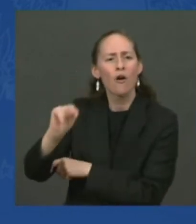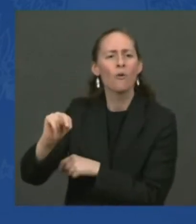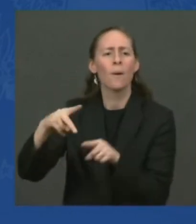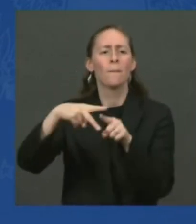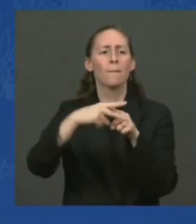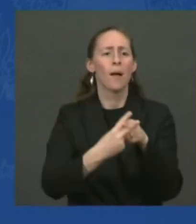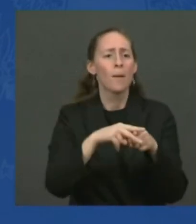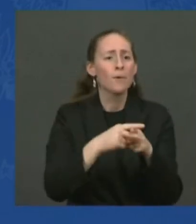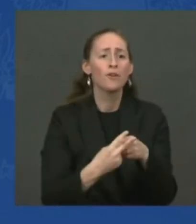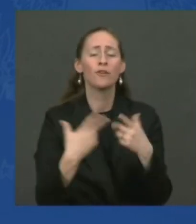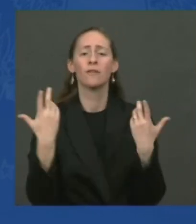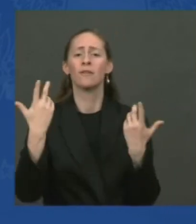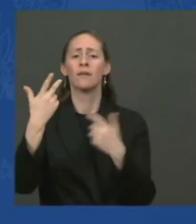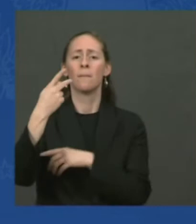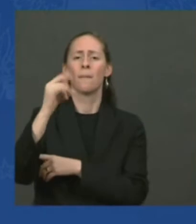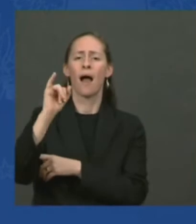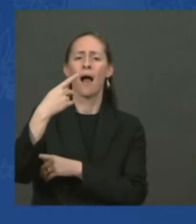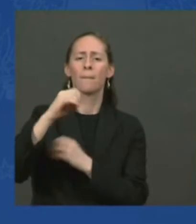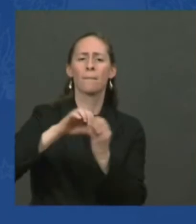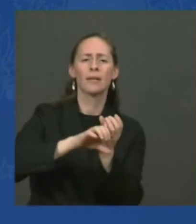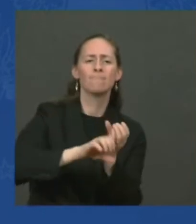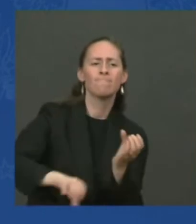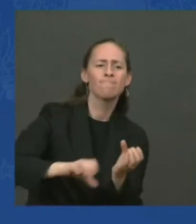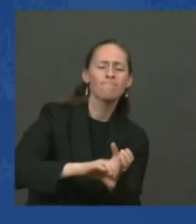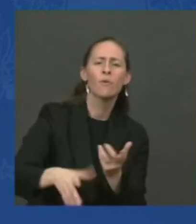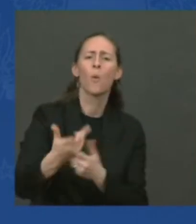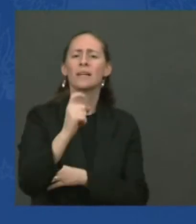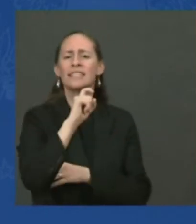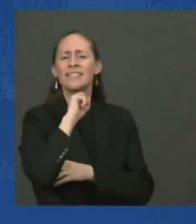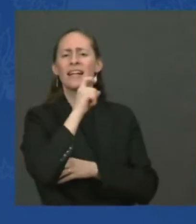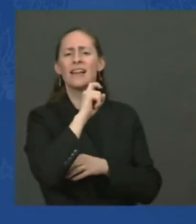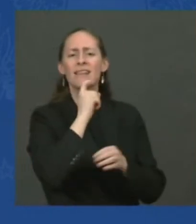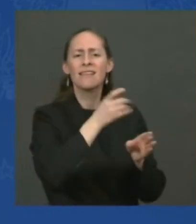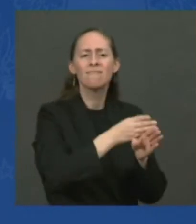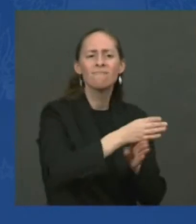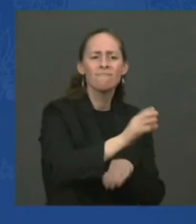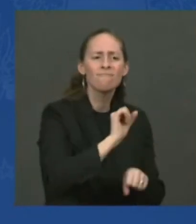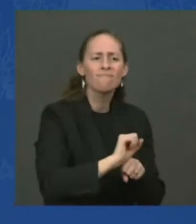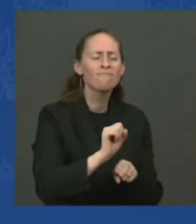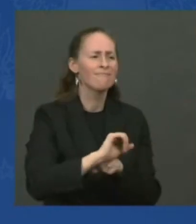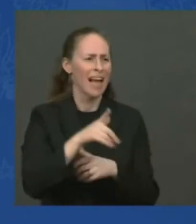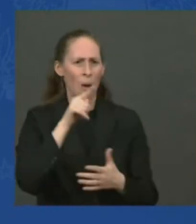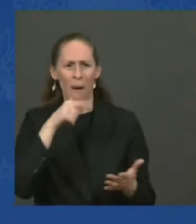building trades, steel workers, who would I leave out?